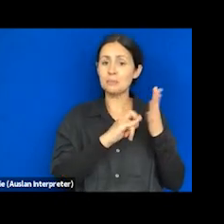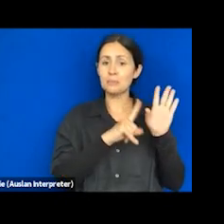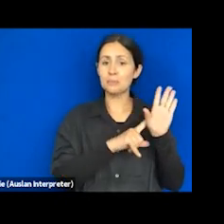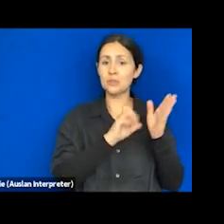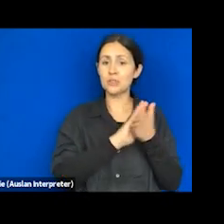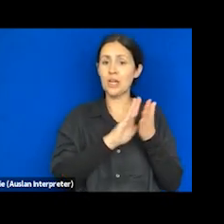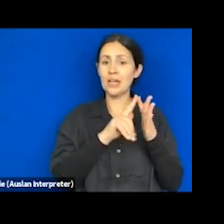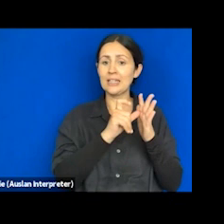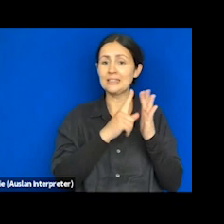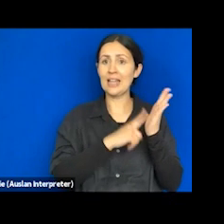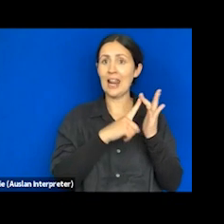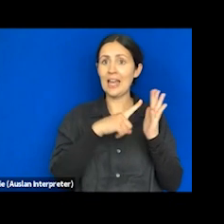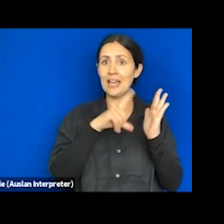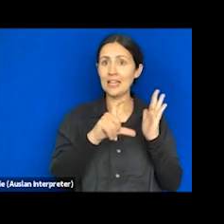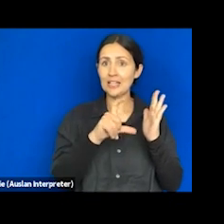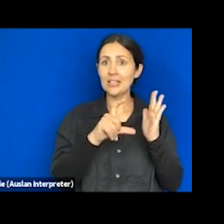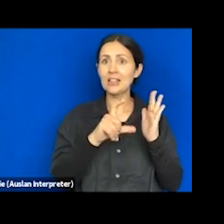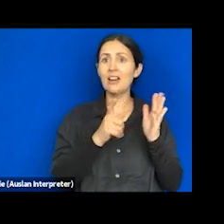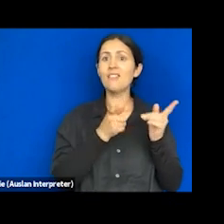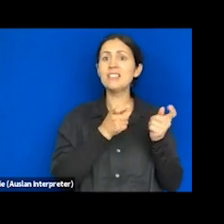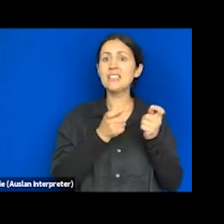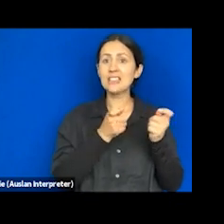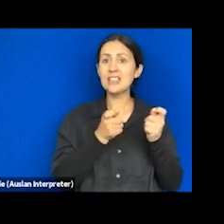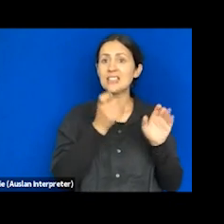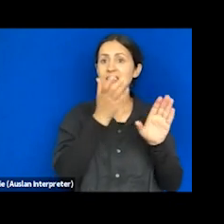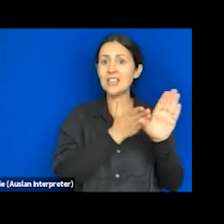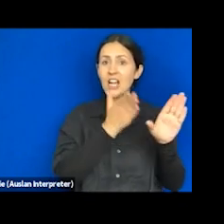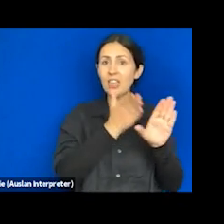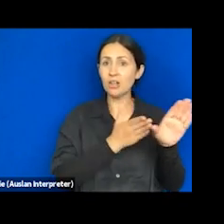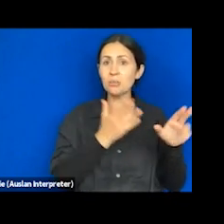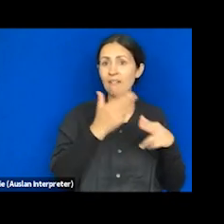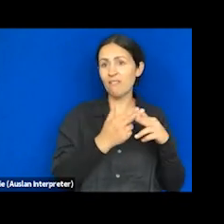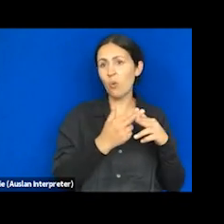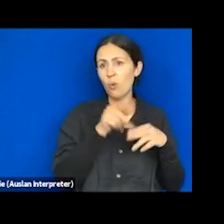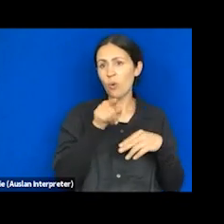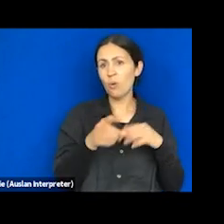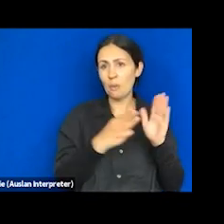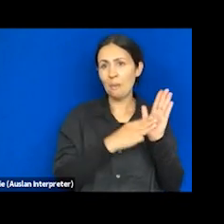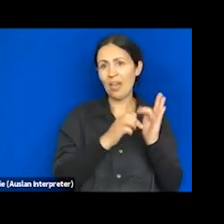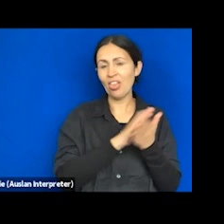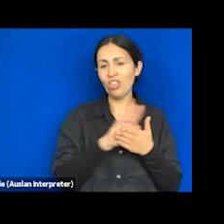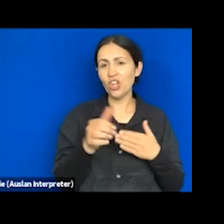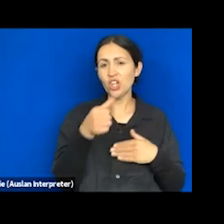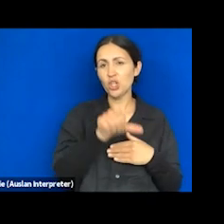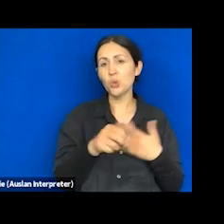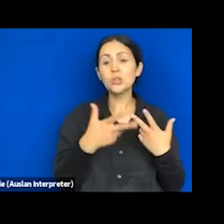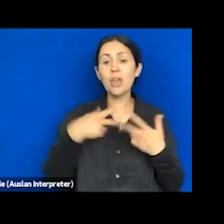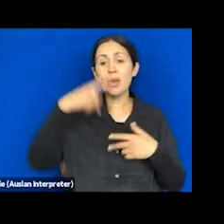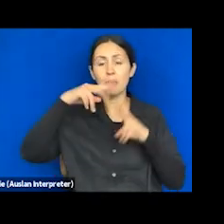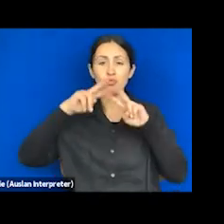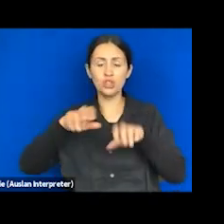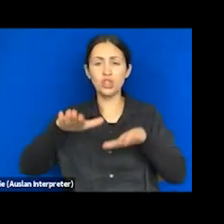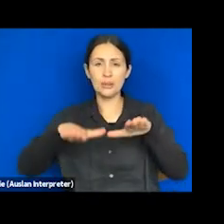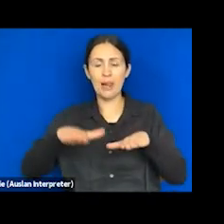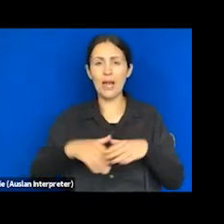although there are a number of other groups in the US that have already started down this path as well. So